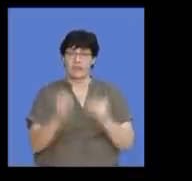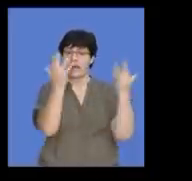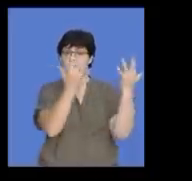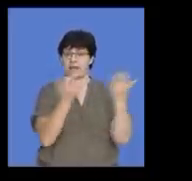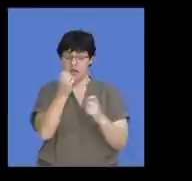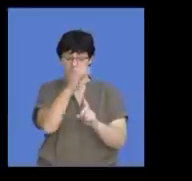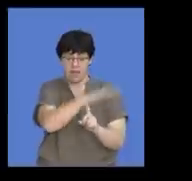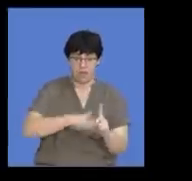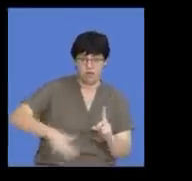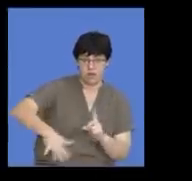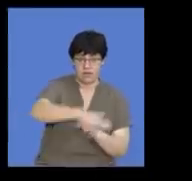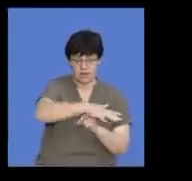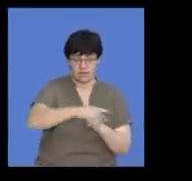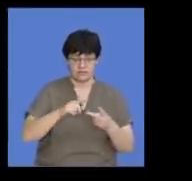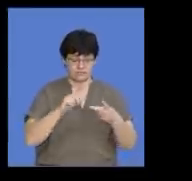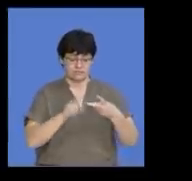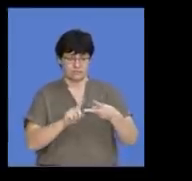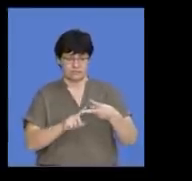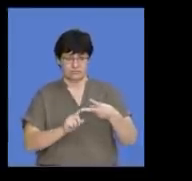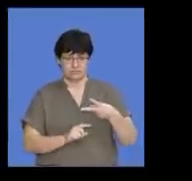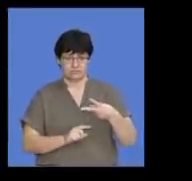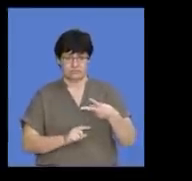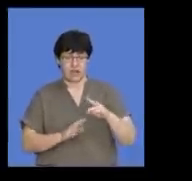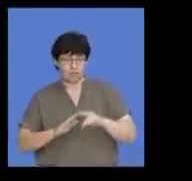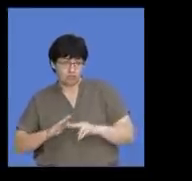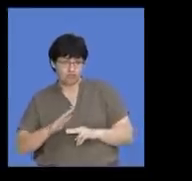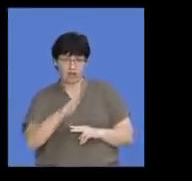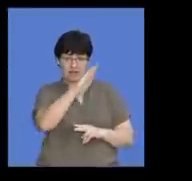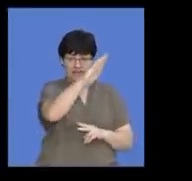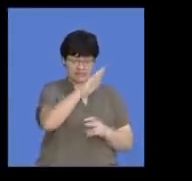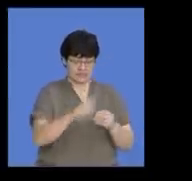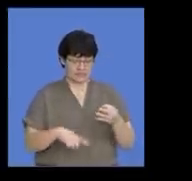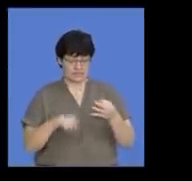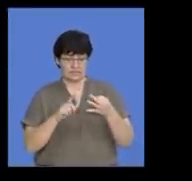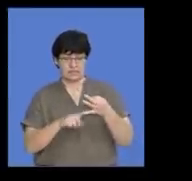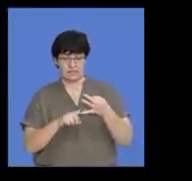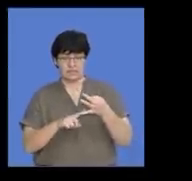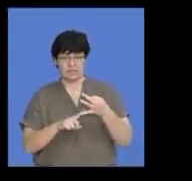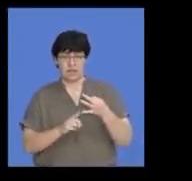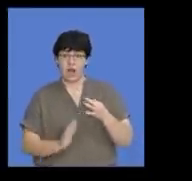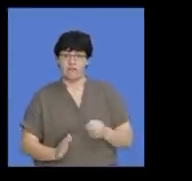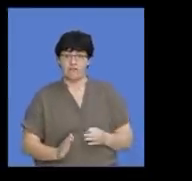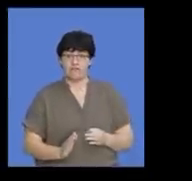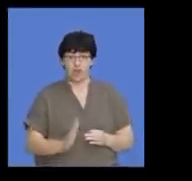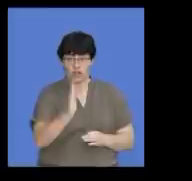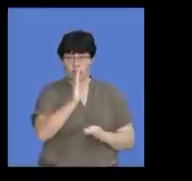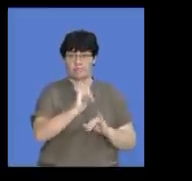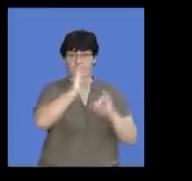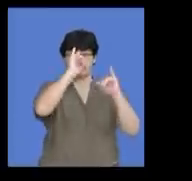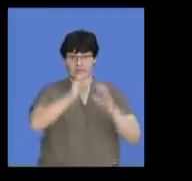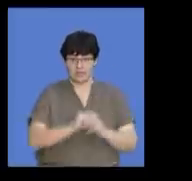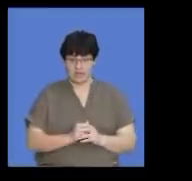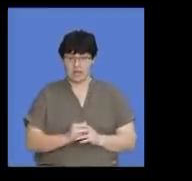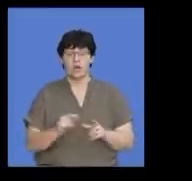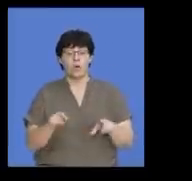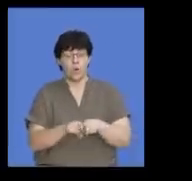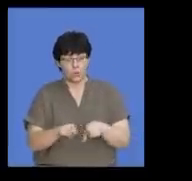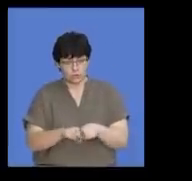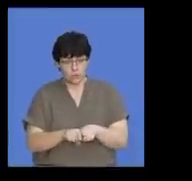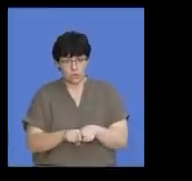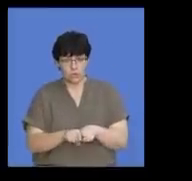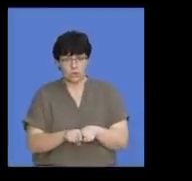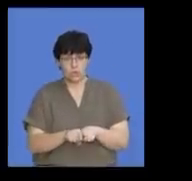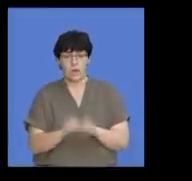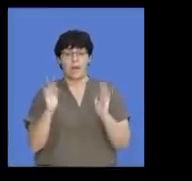calculating area, calculating gradient, calculating vertical exaggeration, as well as